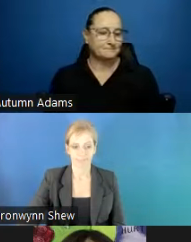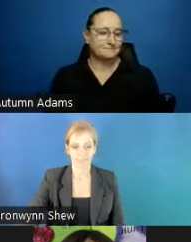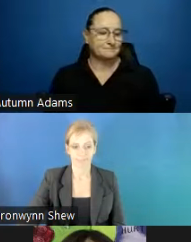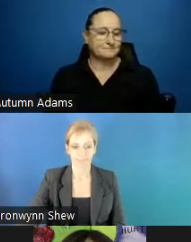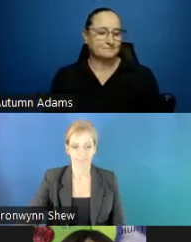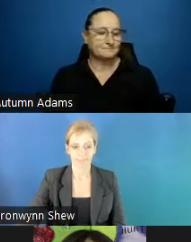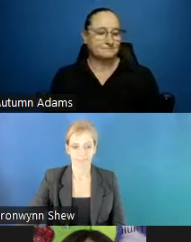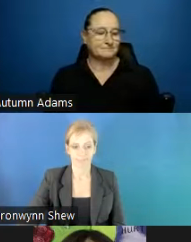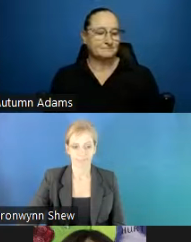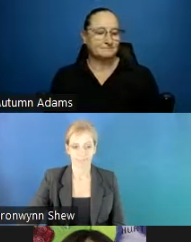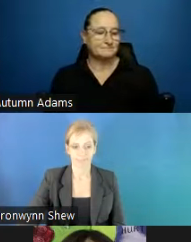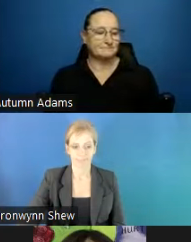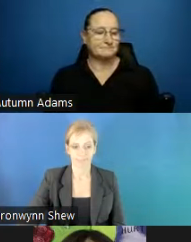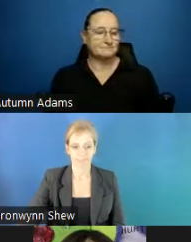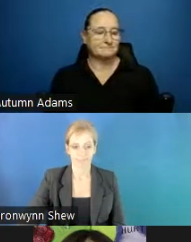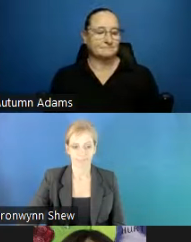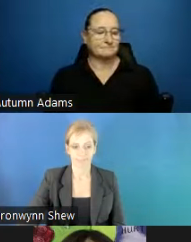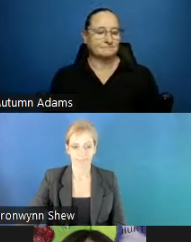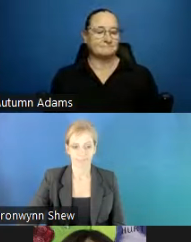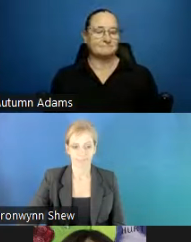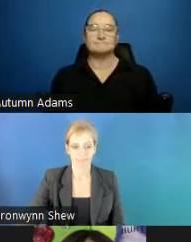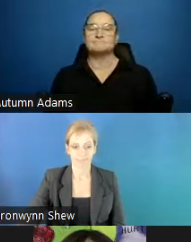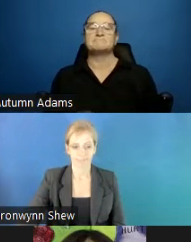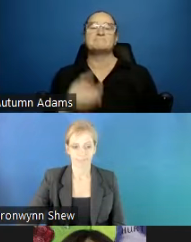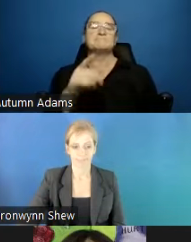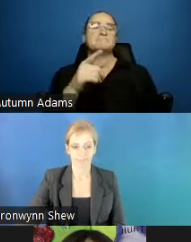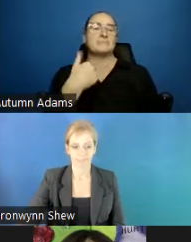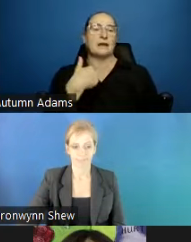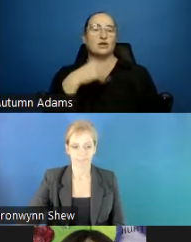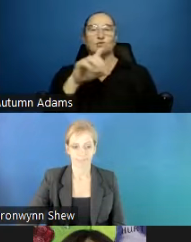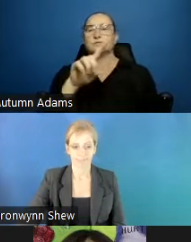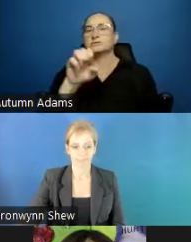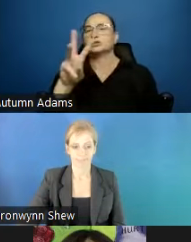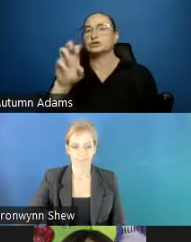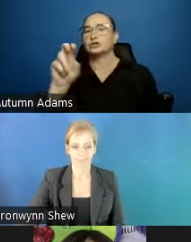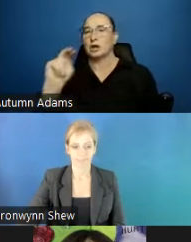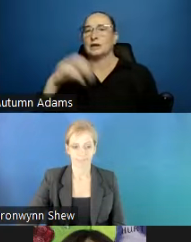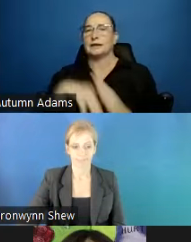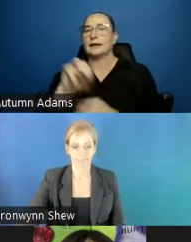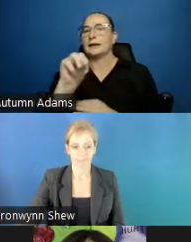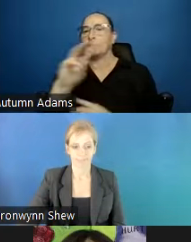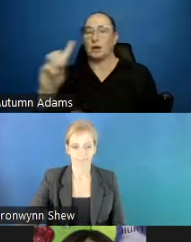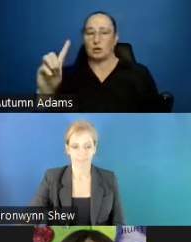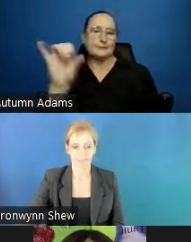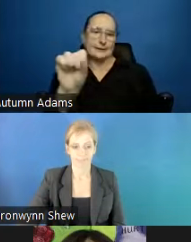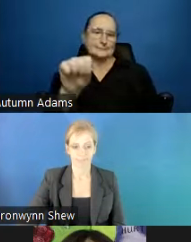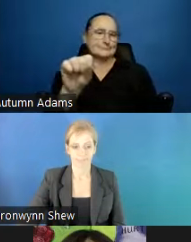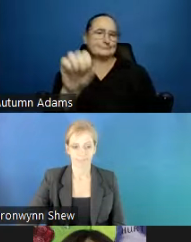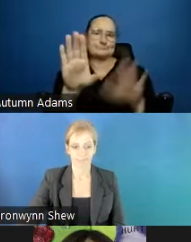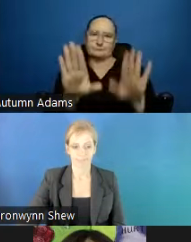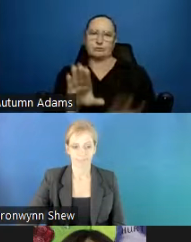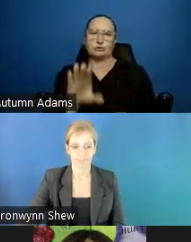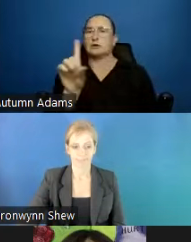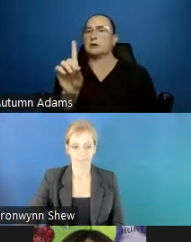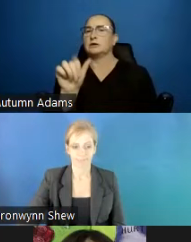Person commented, I use Dawn in Maryland. Oh, yes, that's wonderful. Yes, Dawn